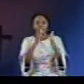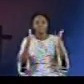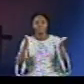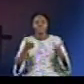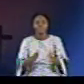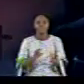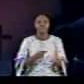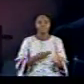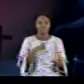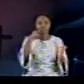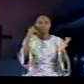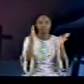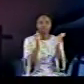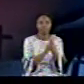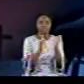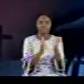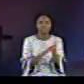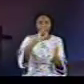ah